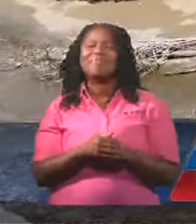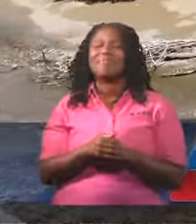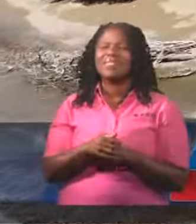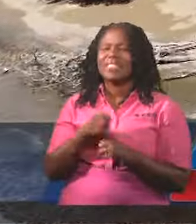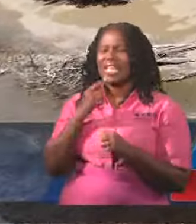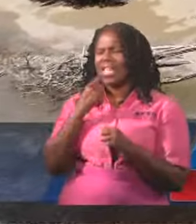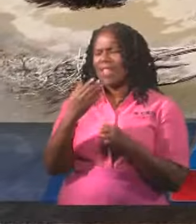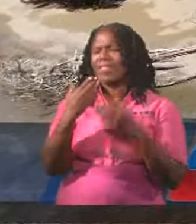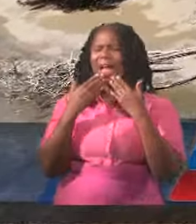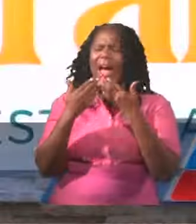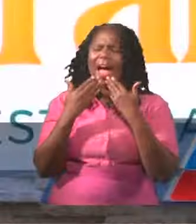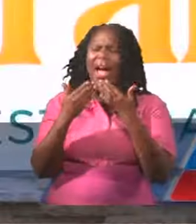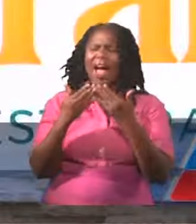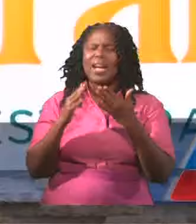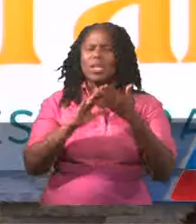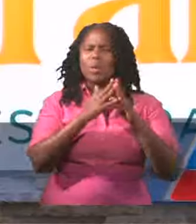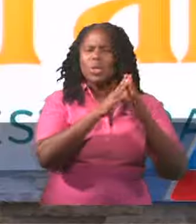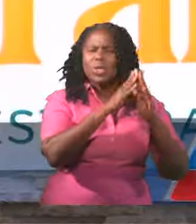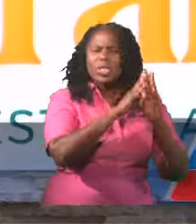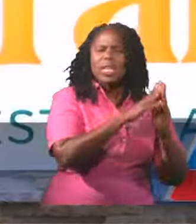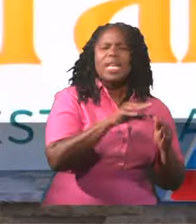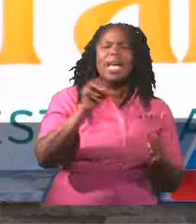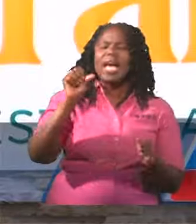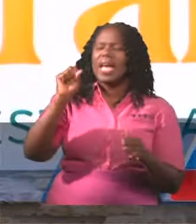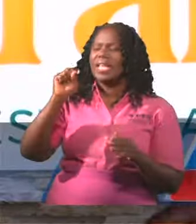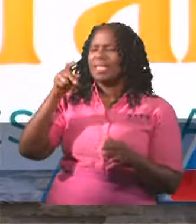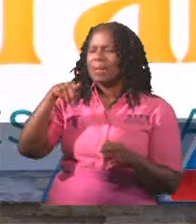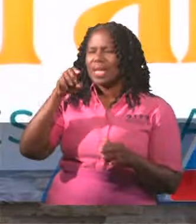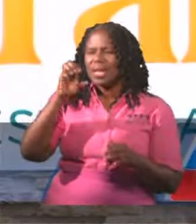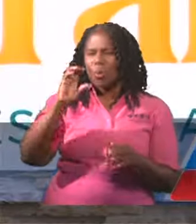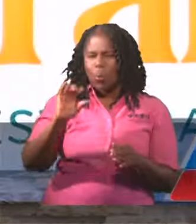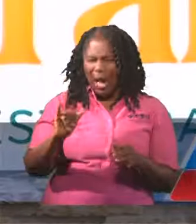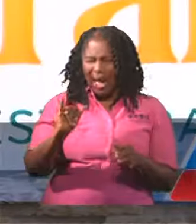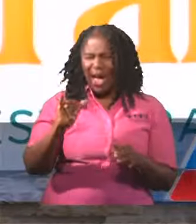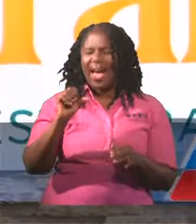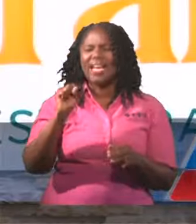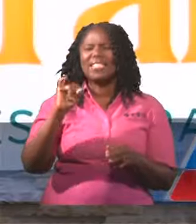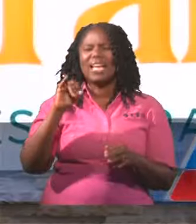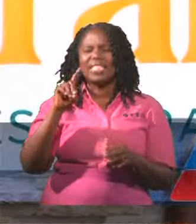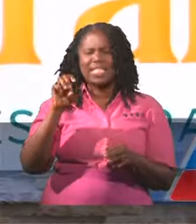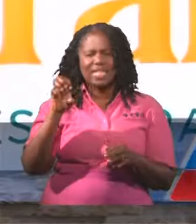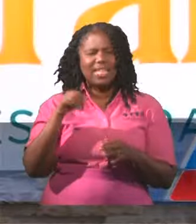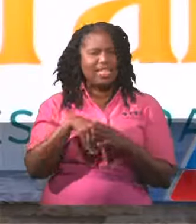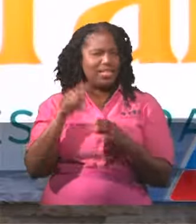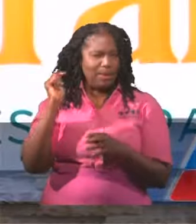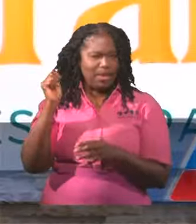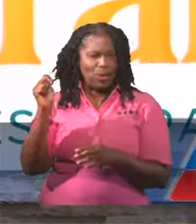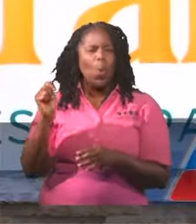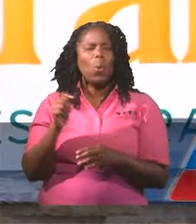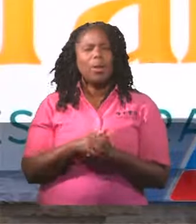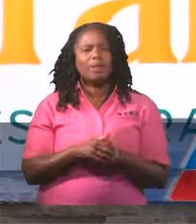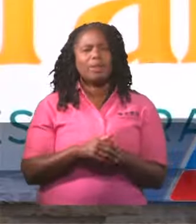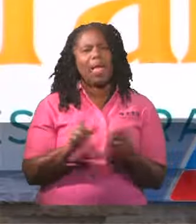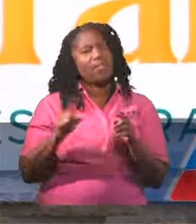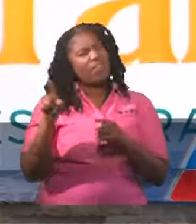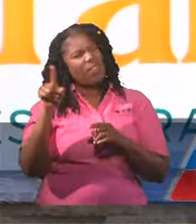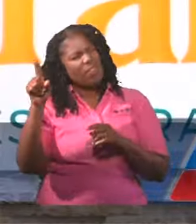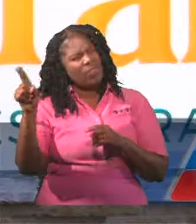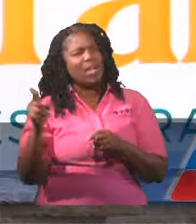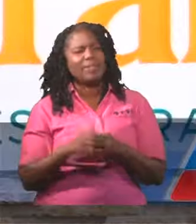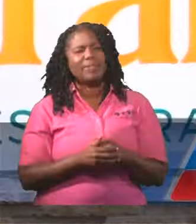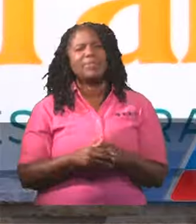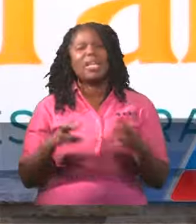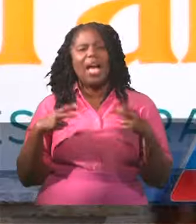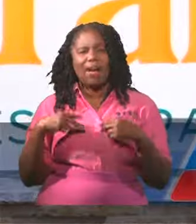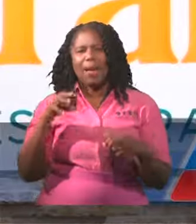support. We will continue to work with the communities and so on to ensure that the development in this